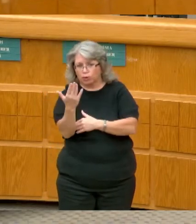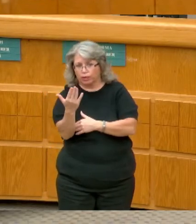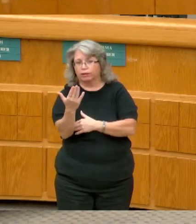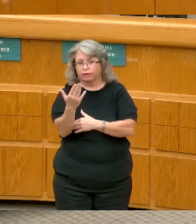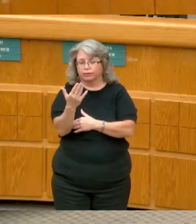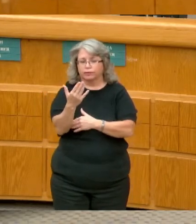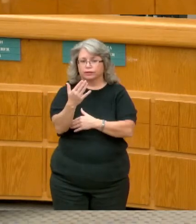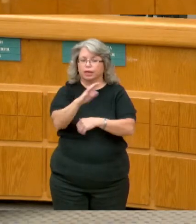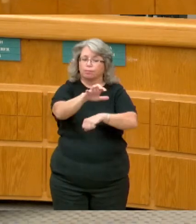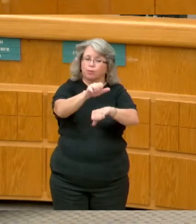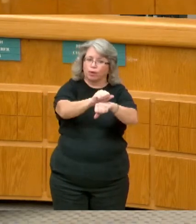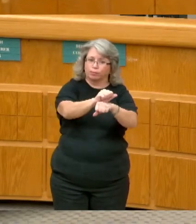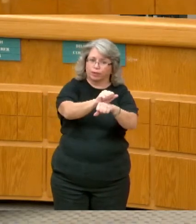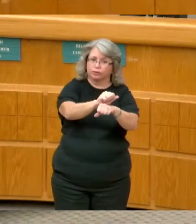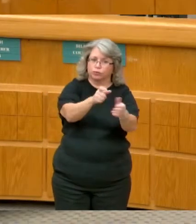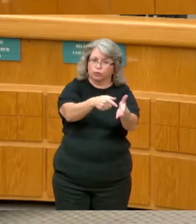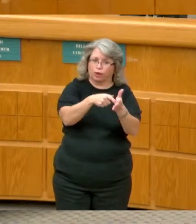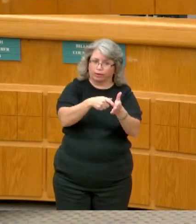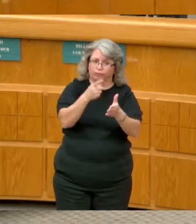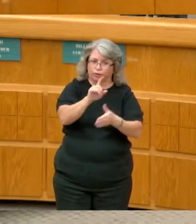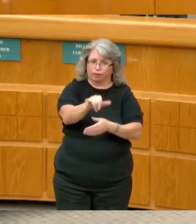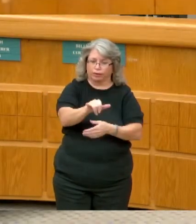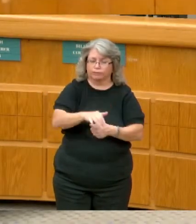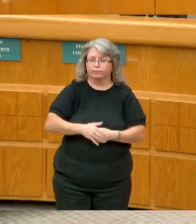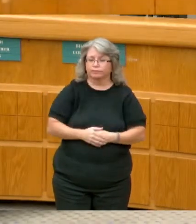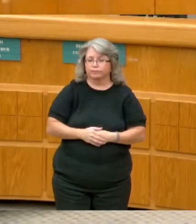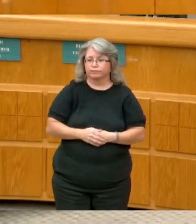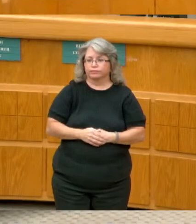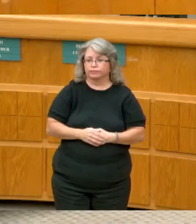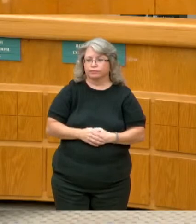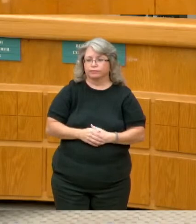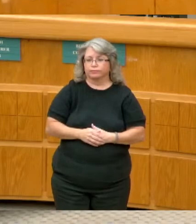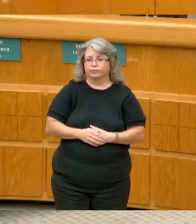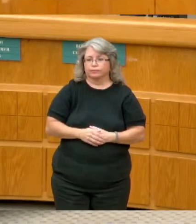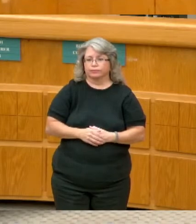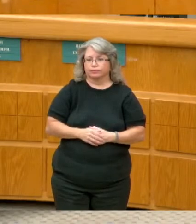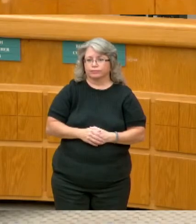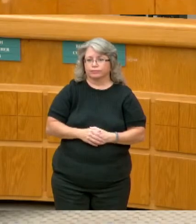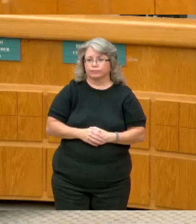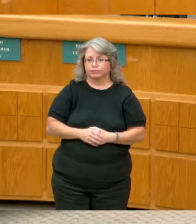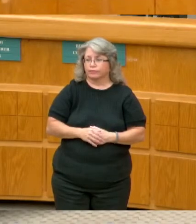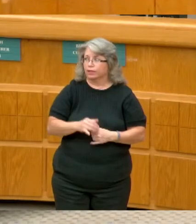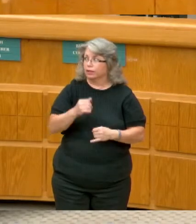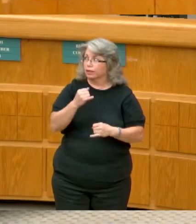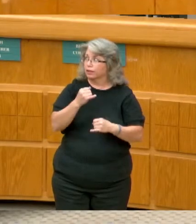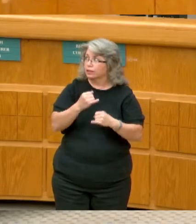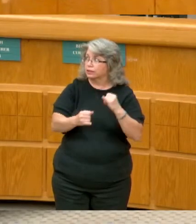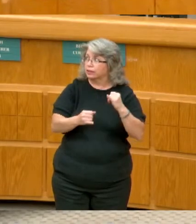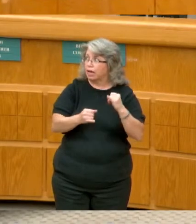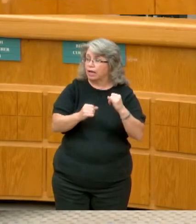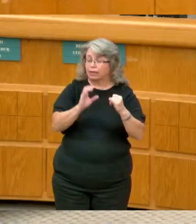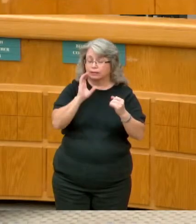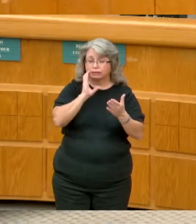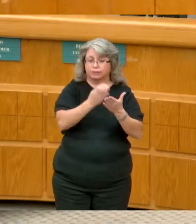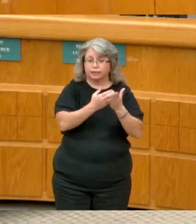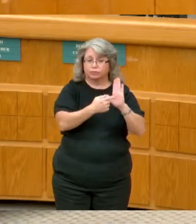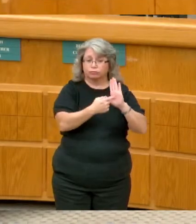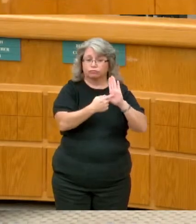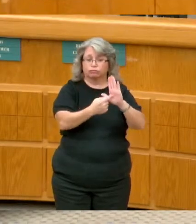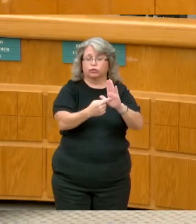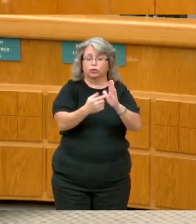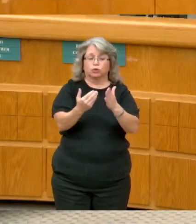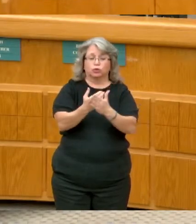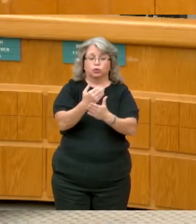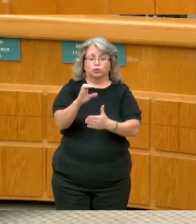appointment. So you do need to make that appointment. And the last slide is basically the new CDC guidelines,